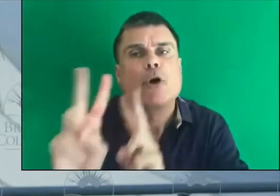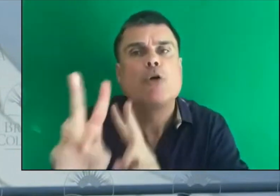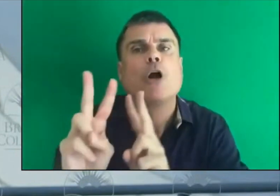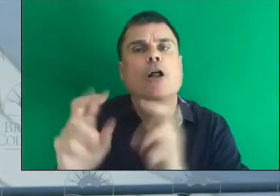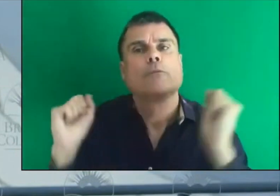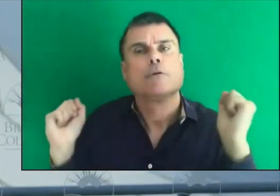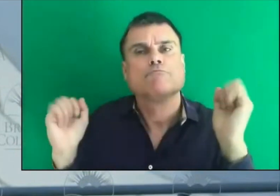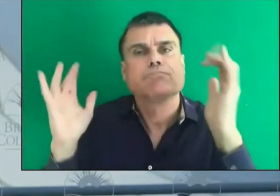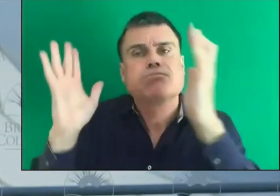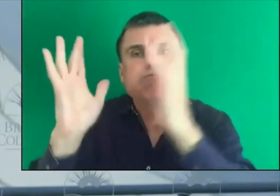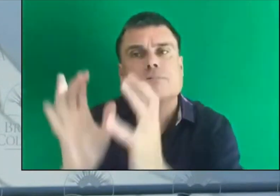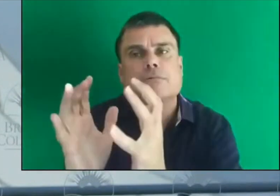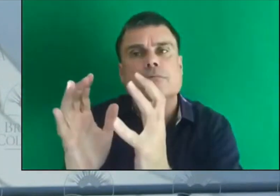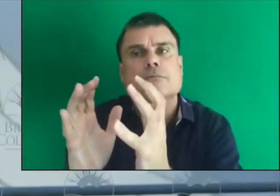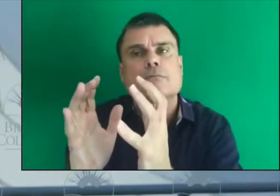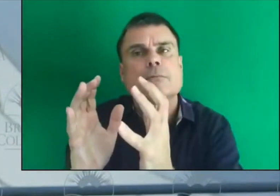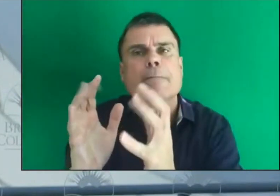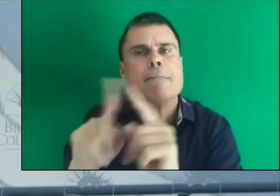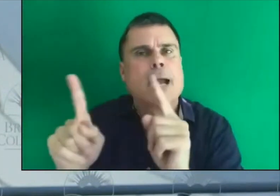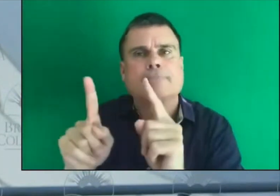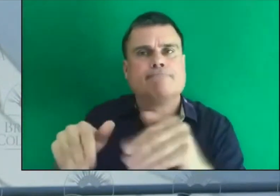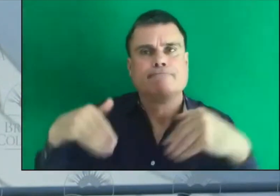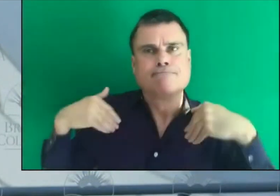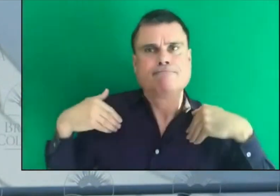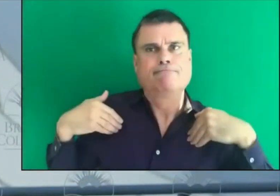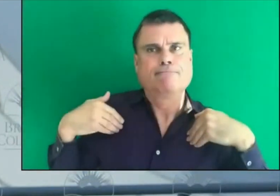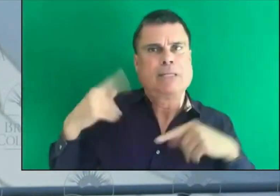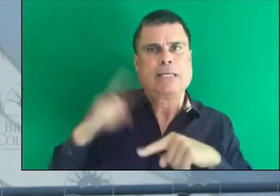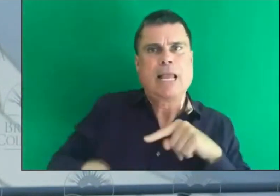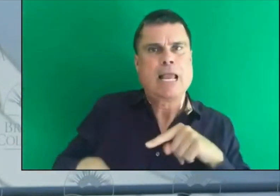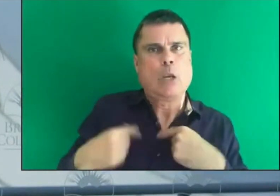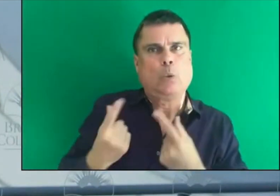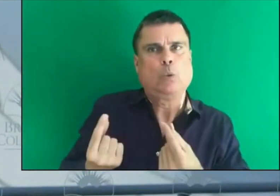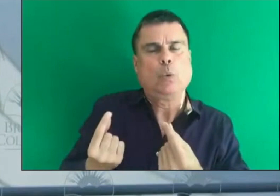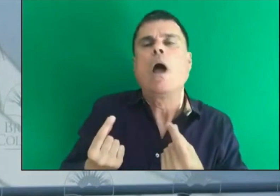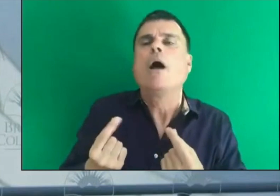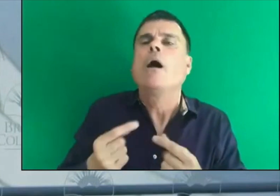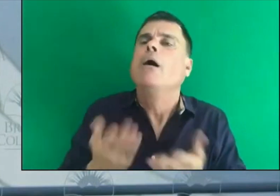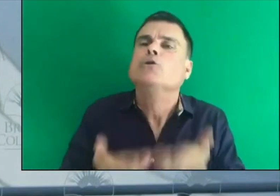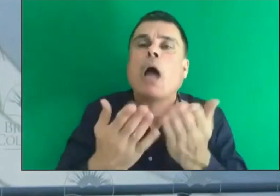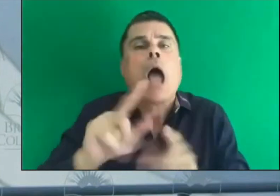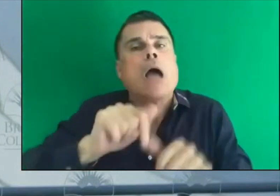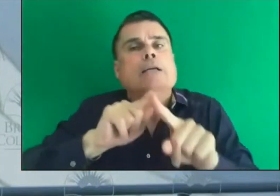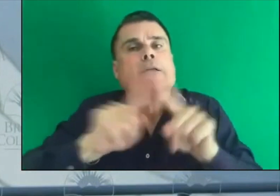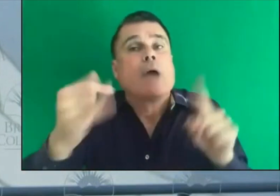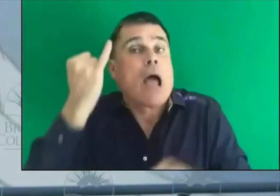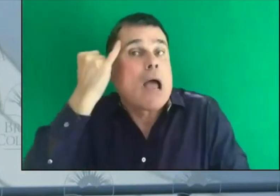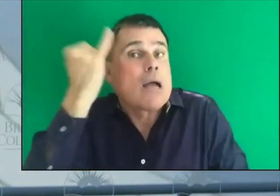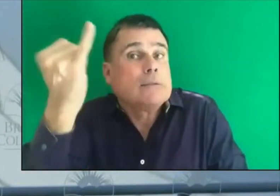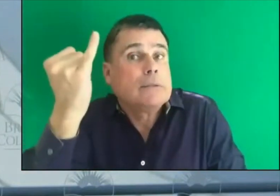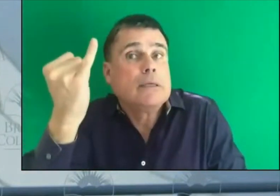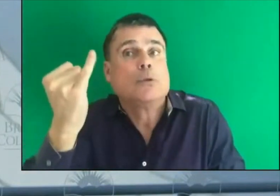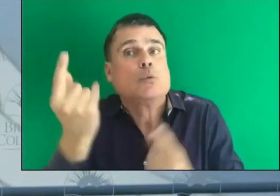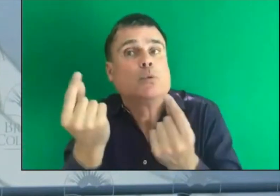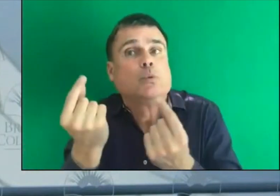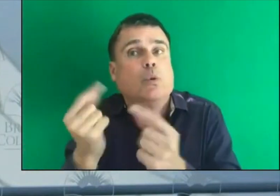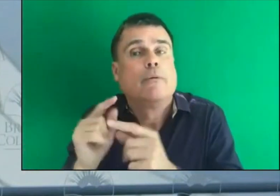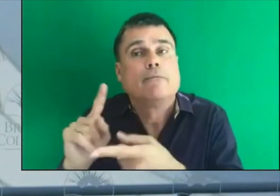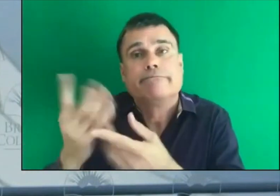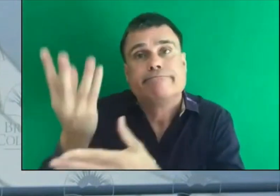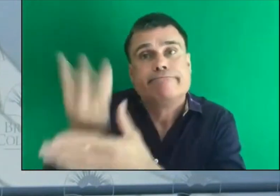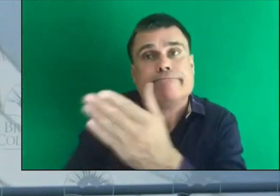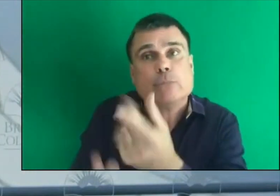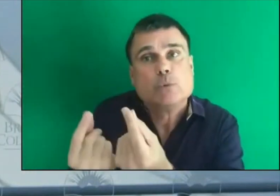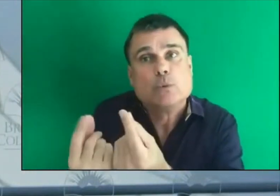lead by following and by, in a sense, showing how and working together on how, for